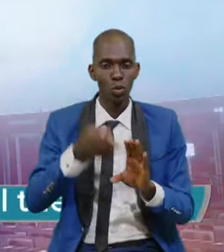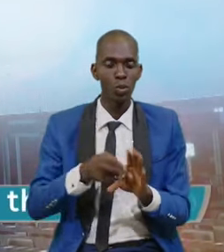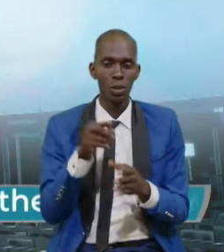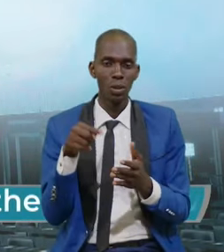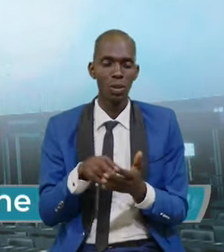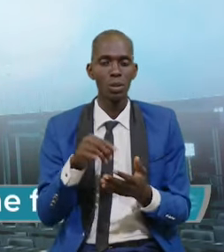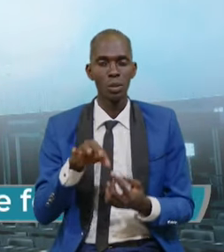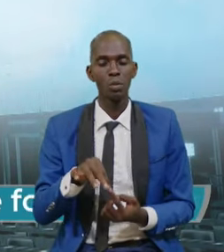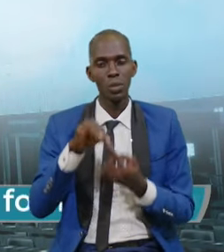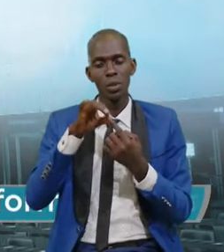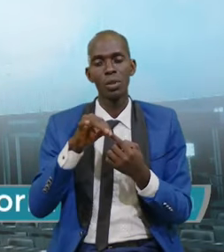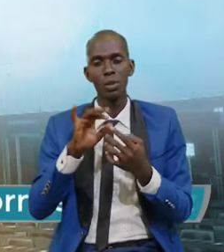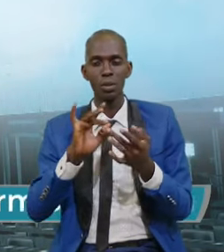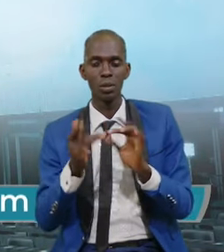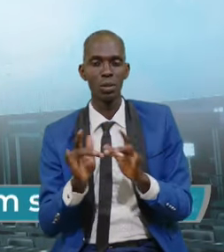Thanks.